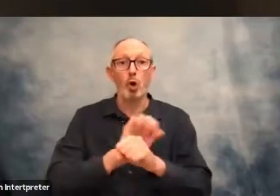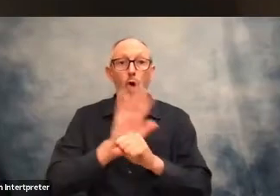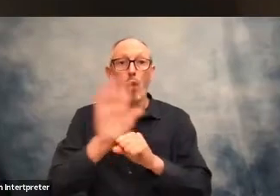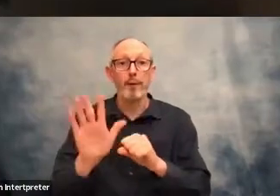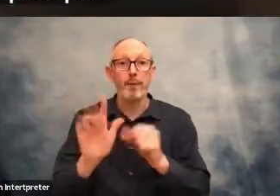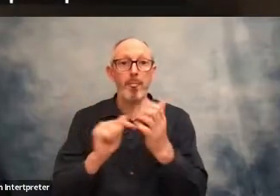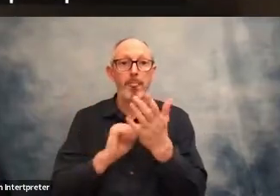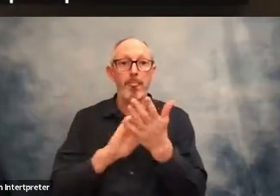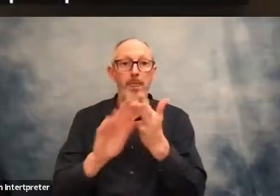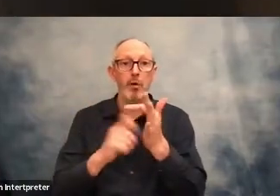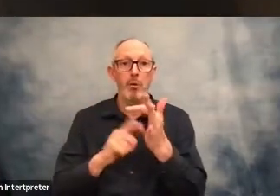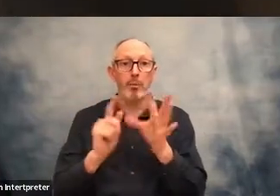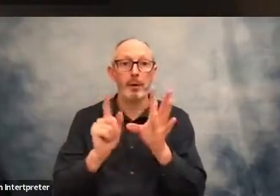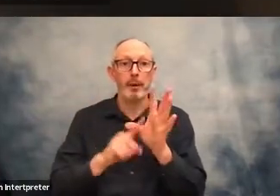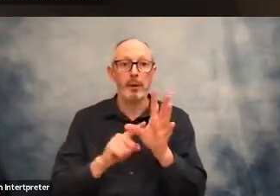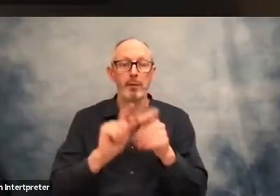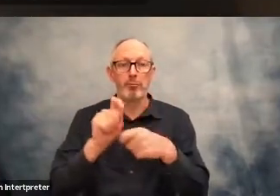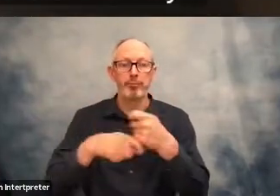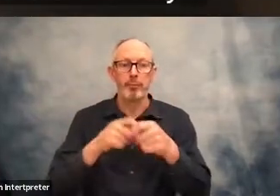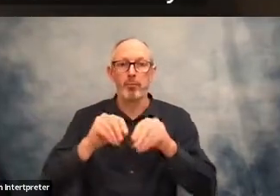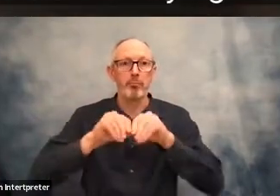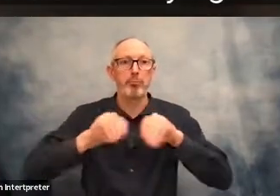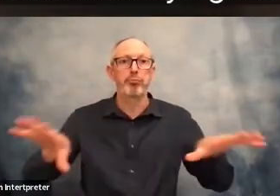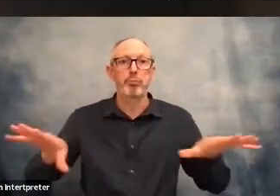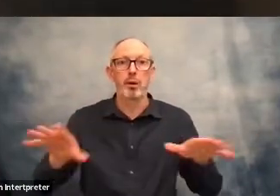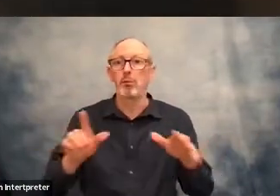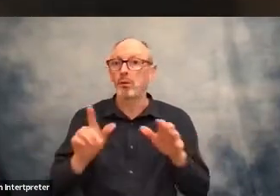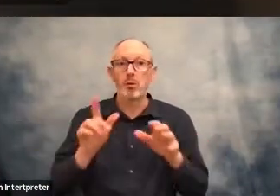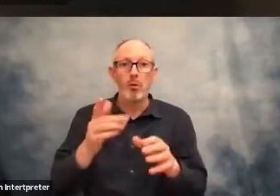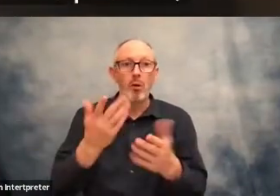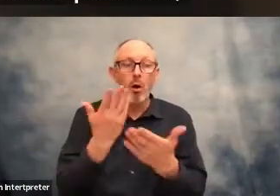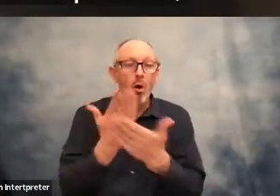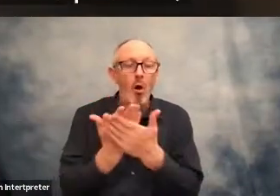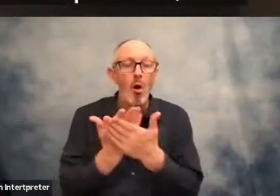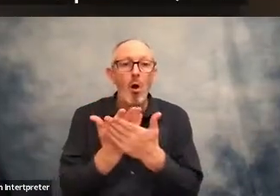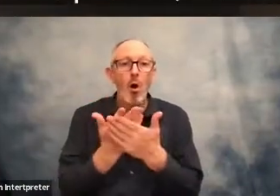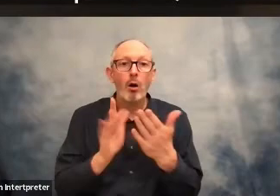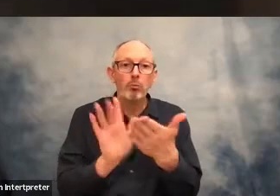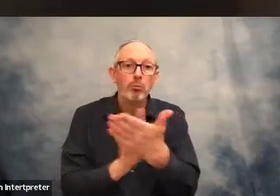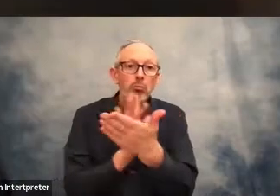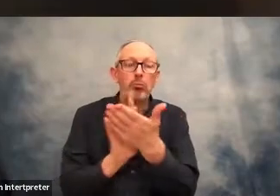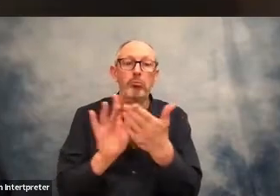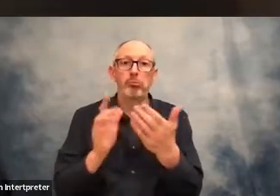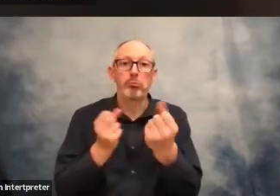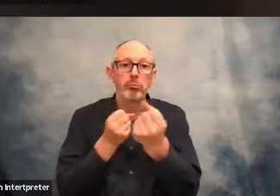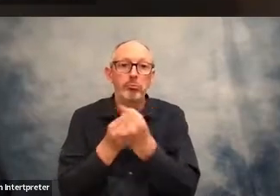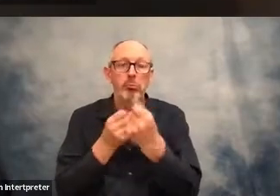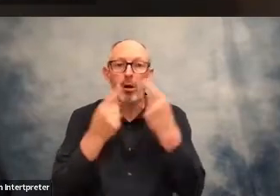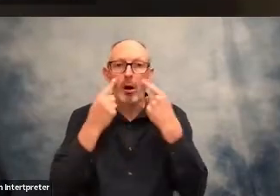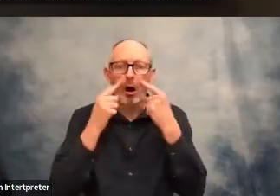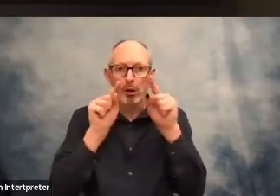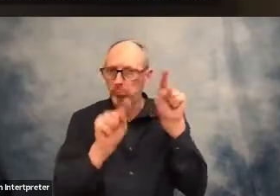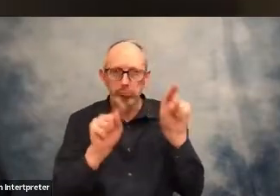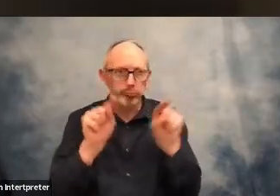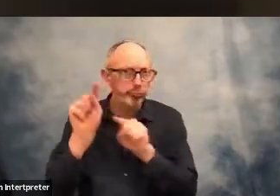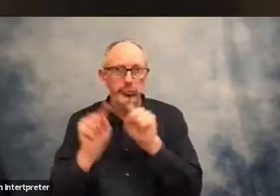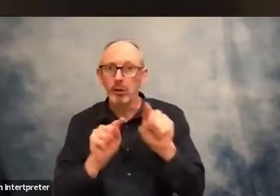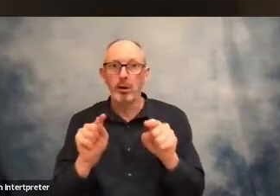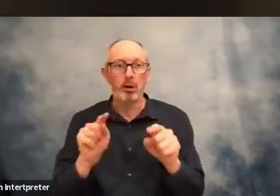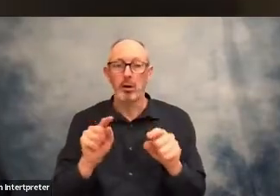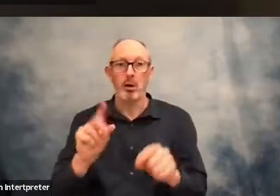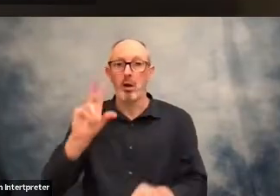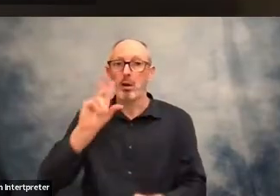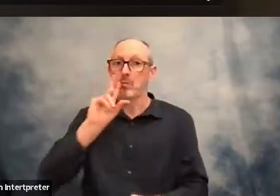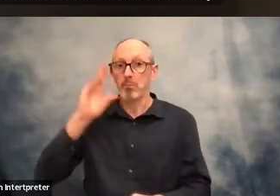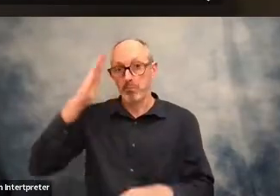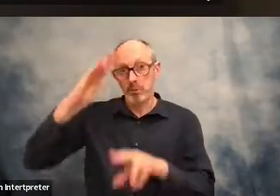overnight, but for people who use communication devices or eye gaze or support from another person, the call still often wasn't theirs. Parents spoke,